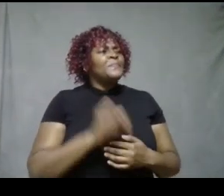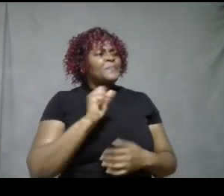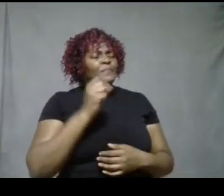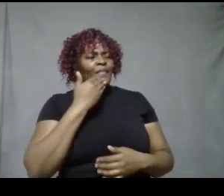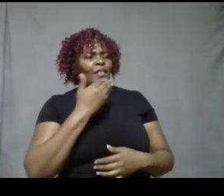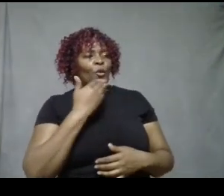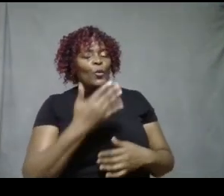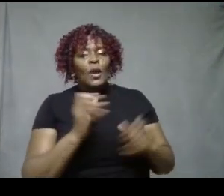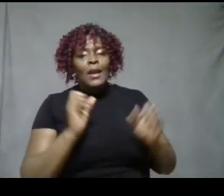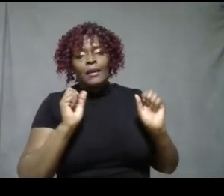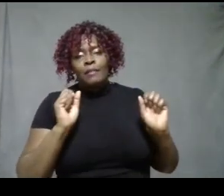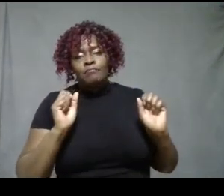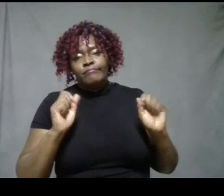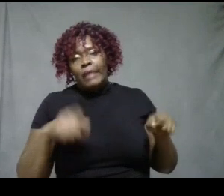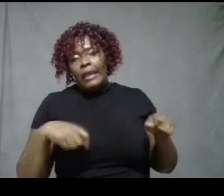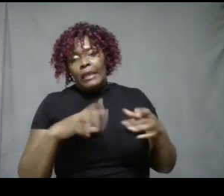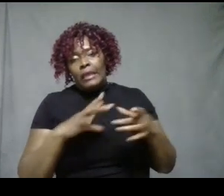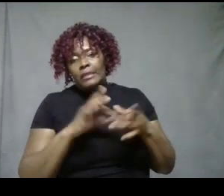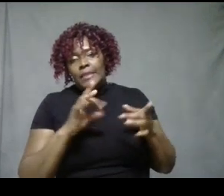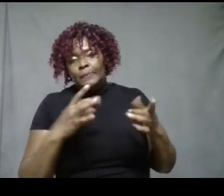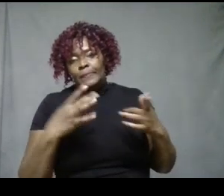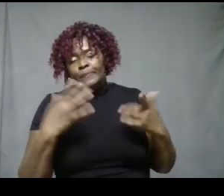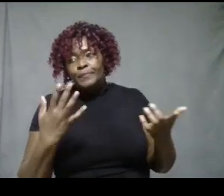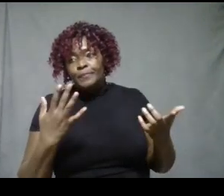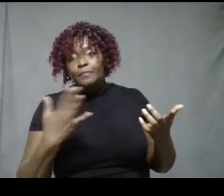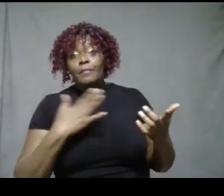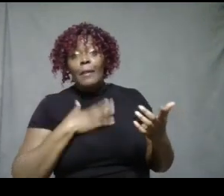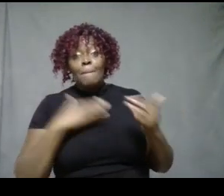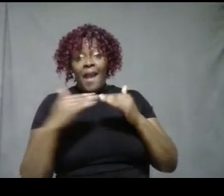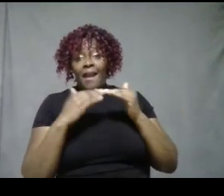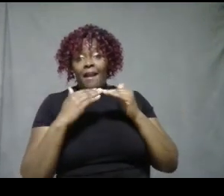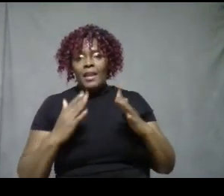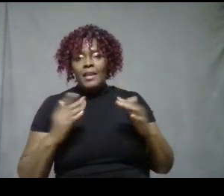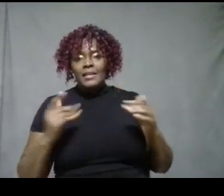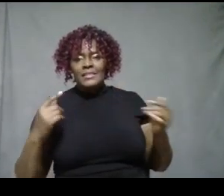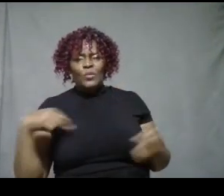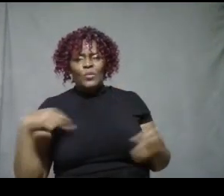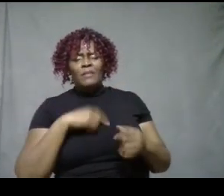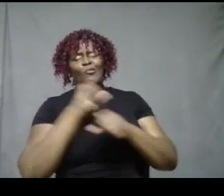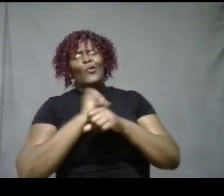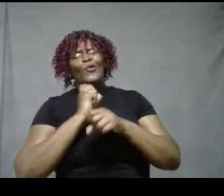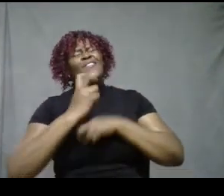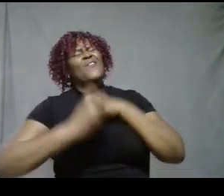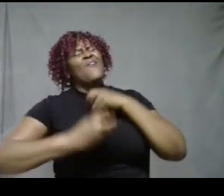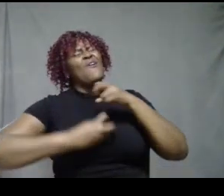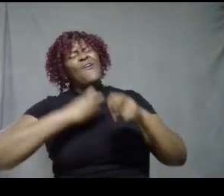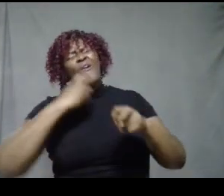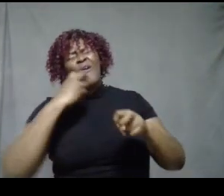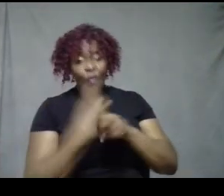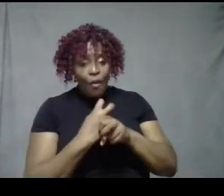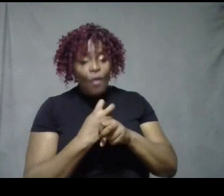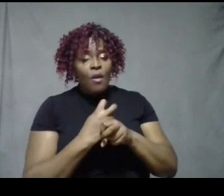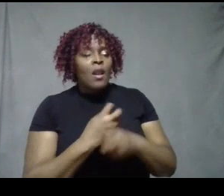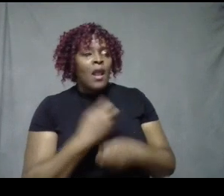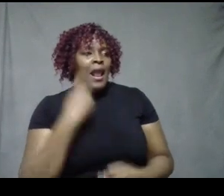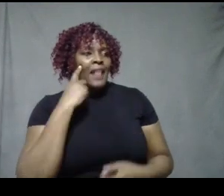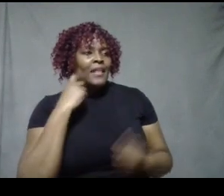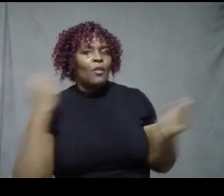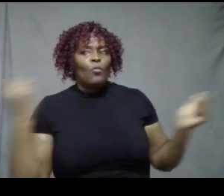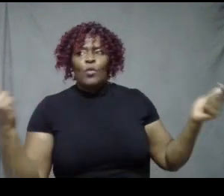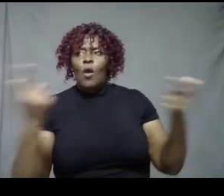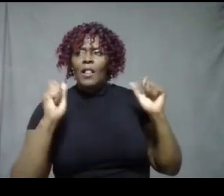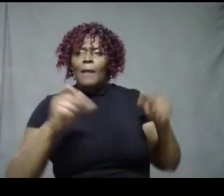just speak that my colleagues we have worked very hard. And I think that we can all be very proud